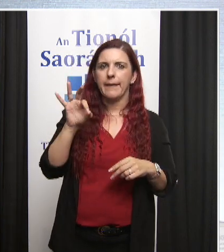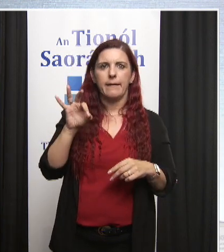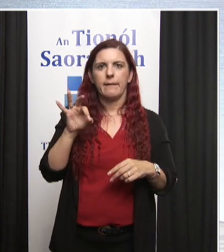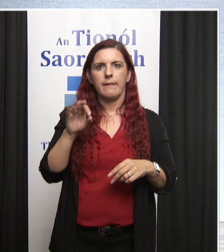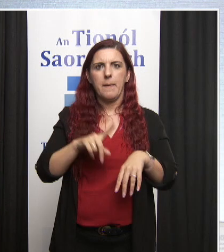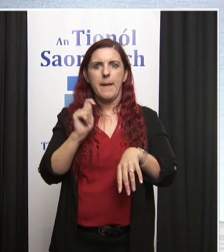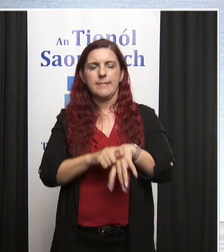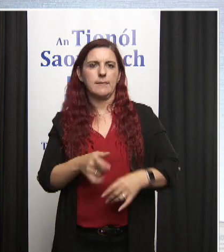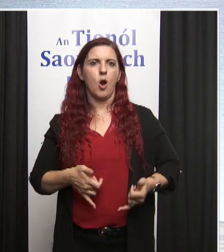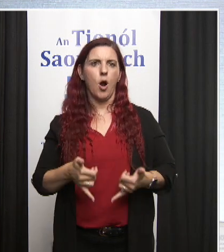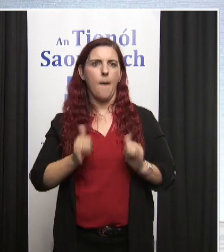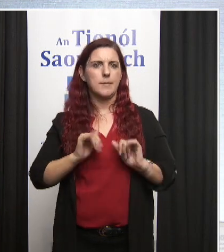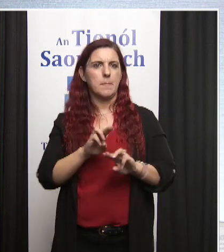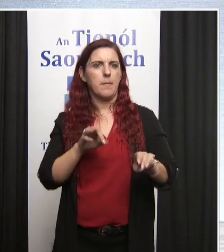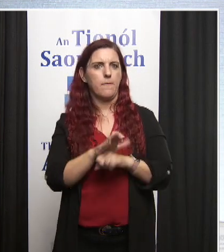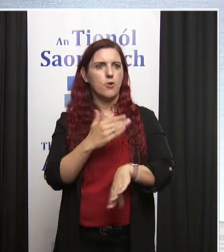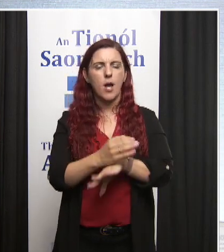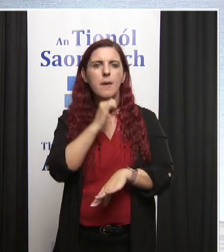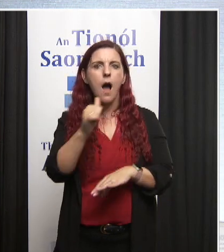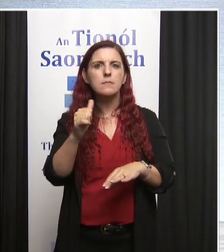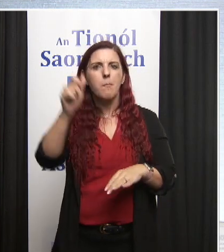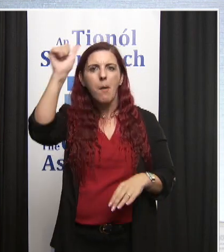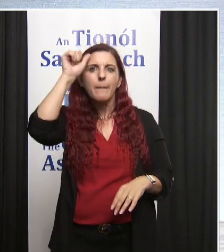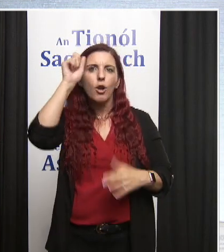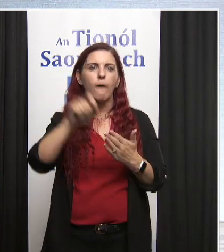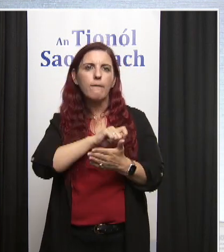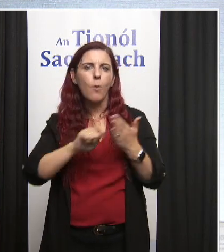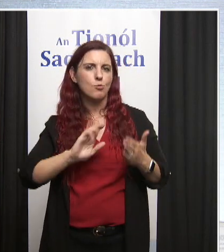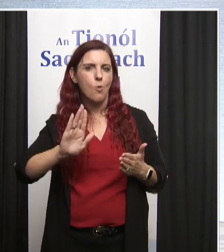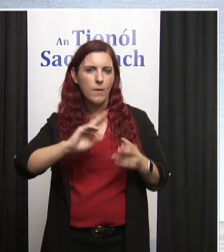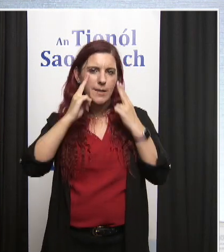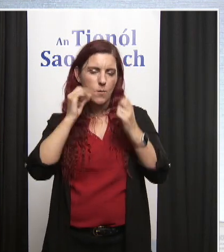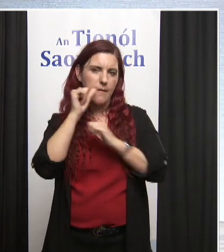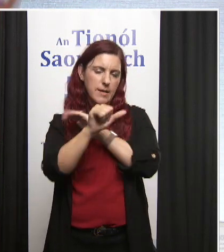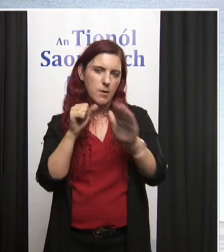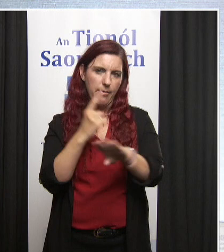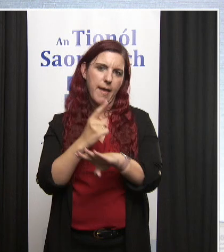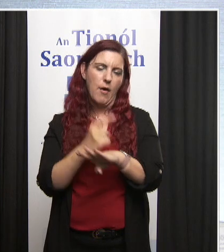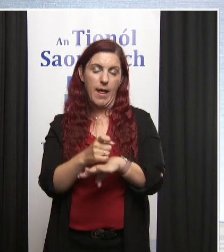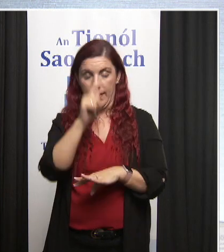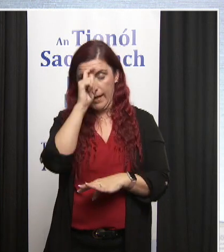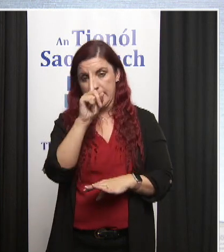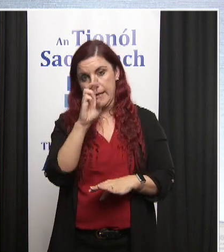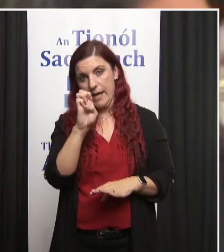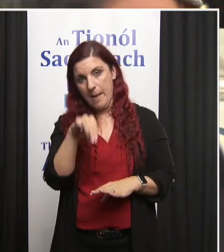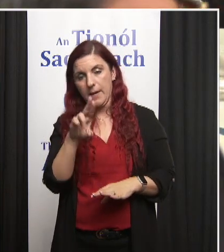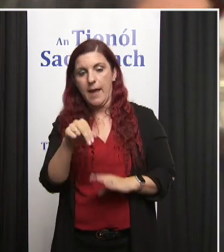for the job at hand. So you'd have the expertise there, and the directly elected Mayor would be able to pull from that